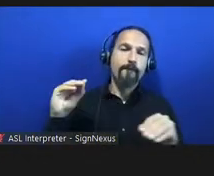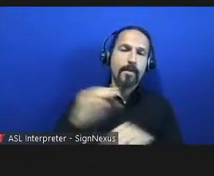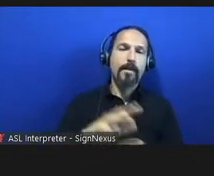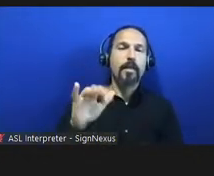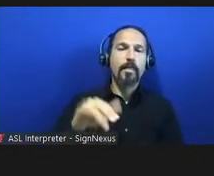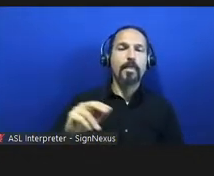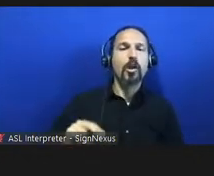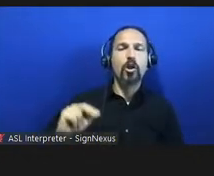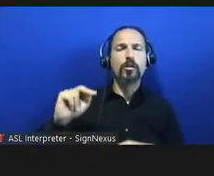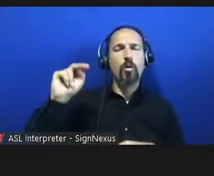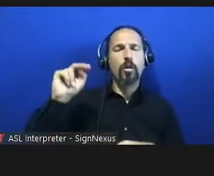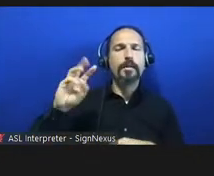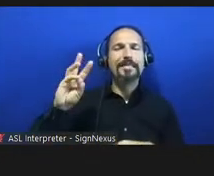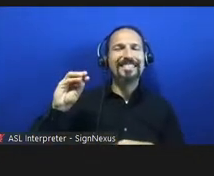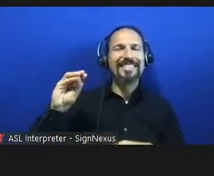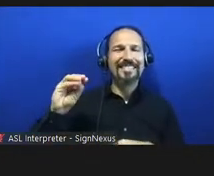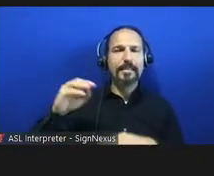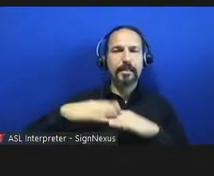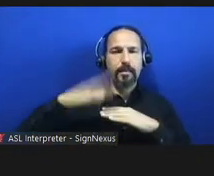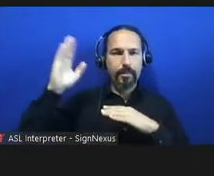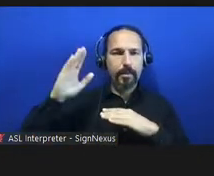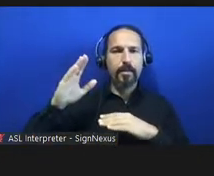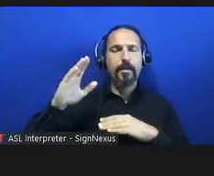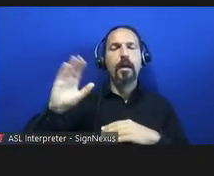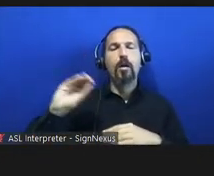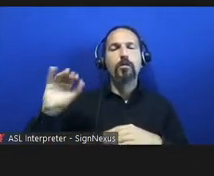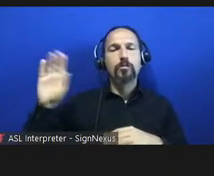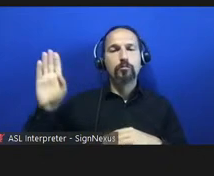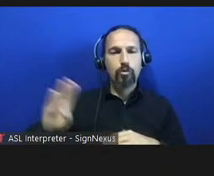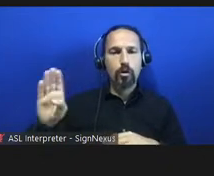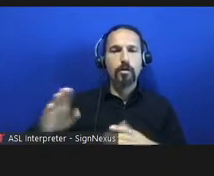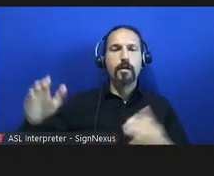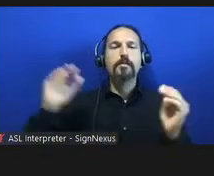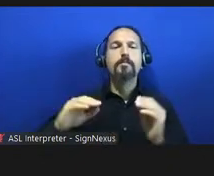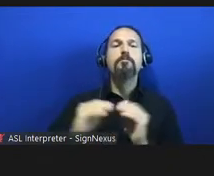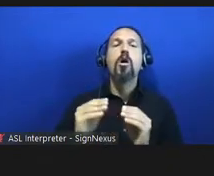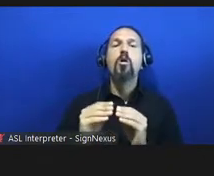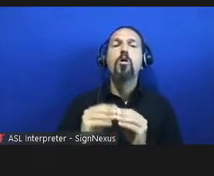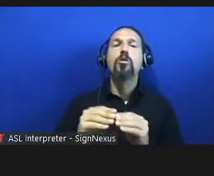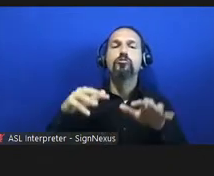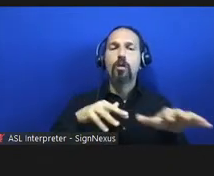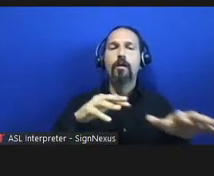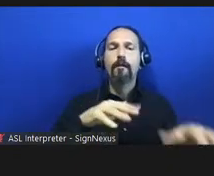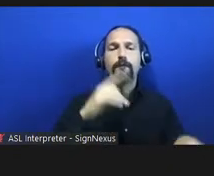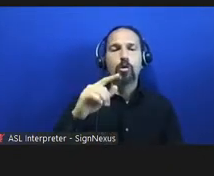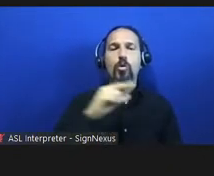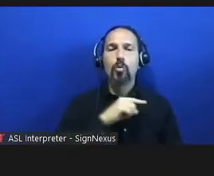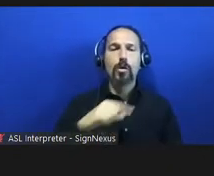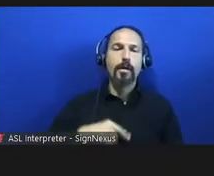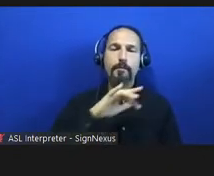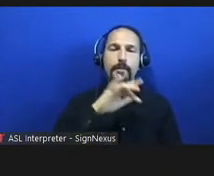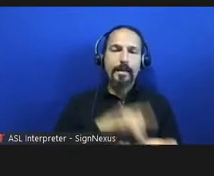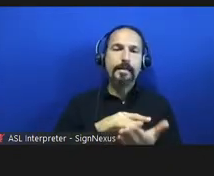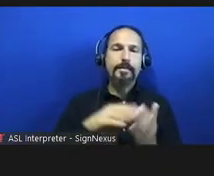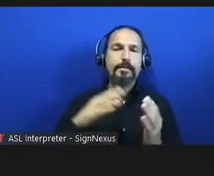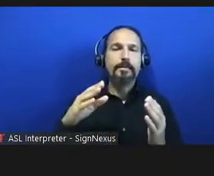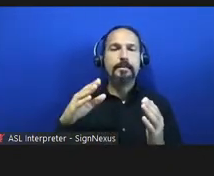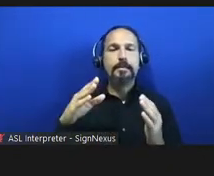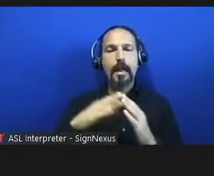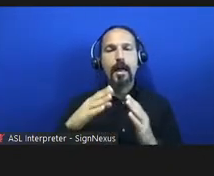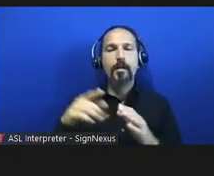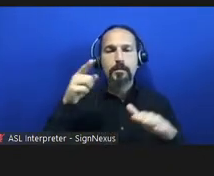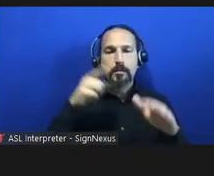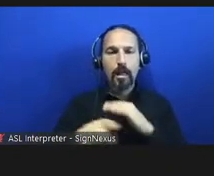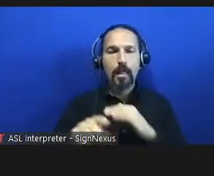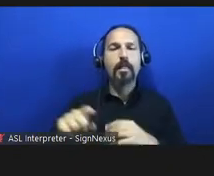traffic from north of 60th Street in Brooklyn and they result in more traffic at the Queen's Midtown Tunnel the UL carry tunnel and the Long